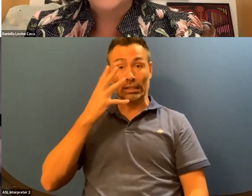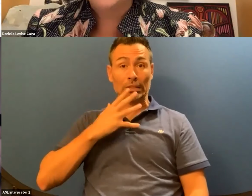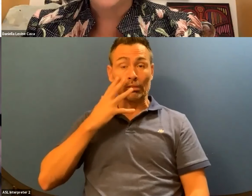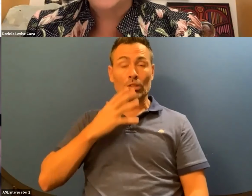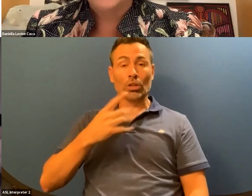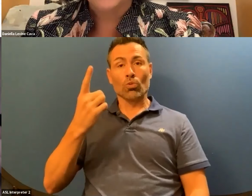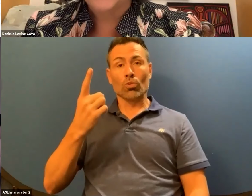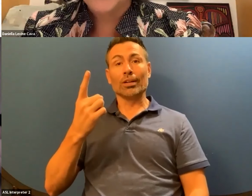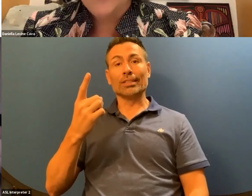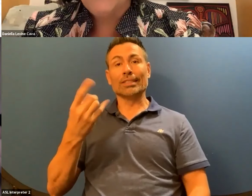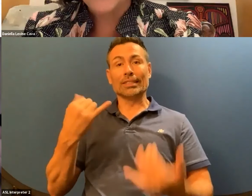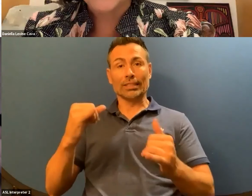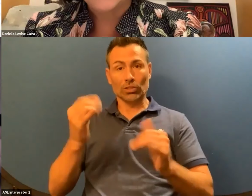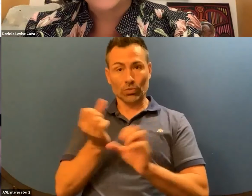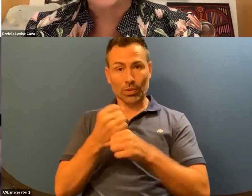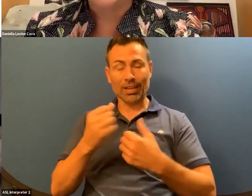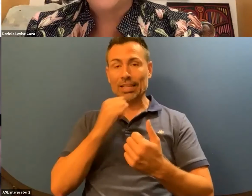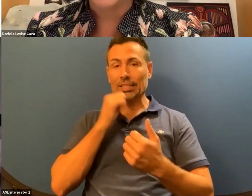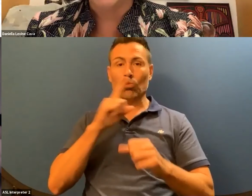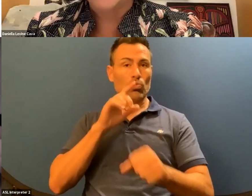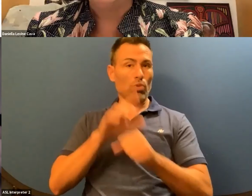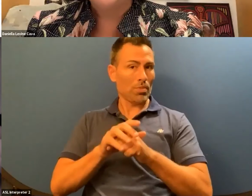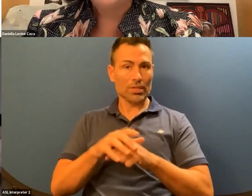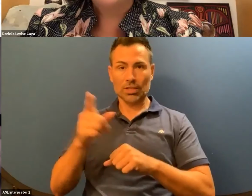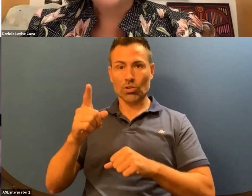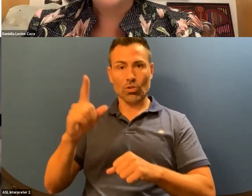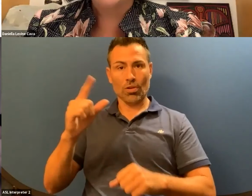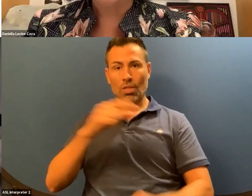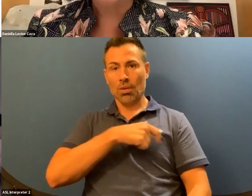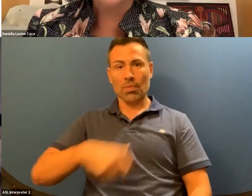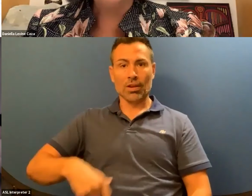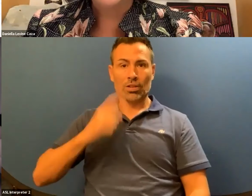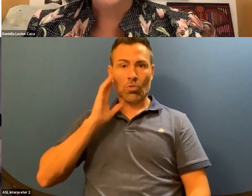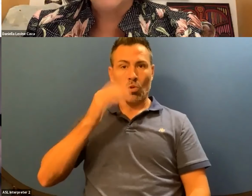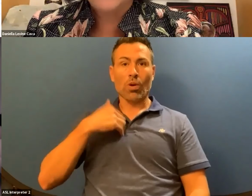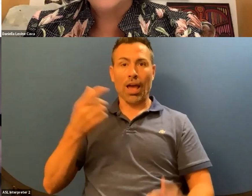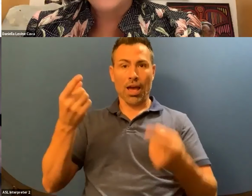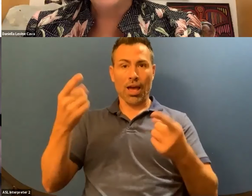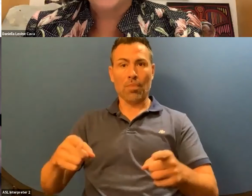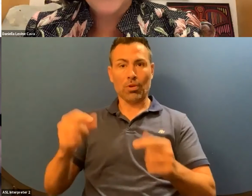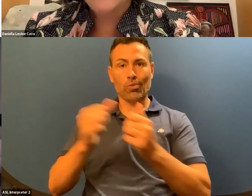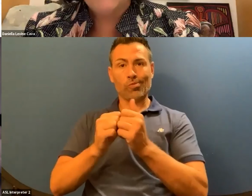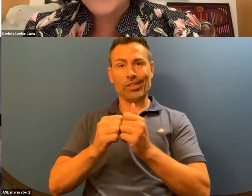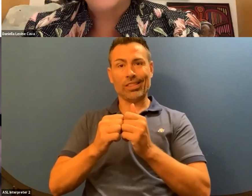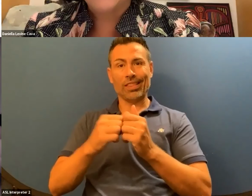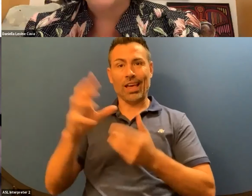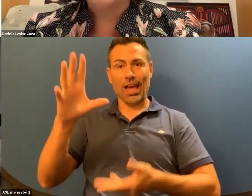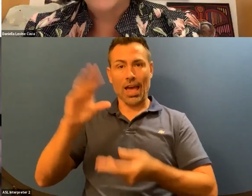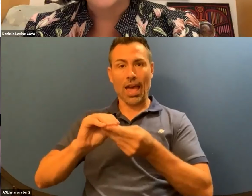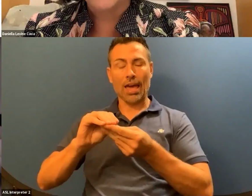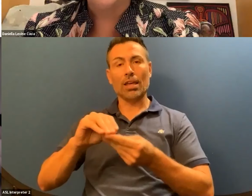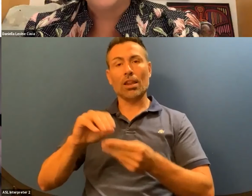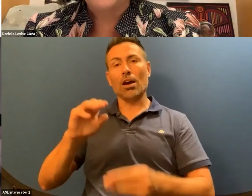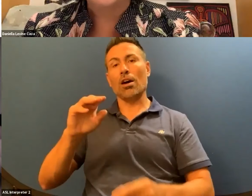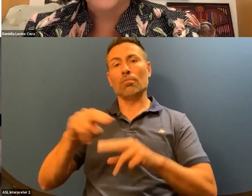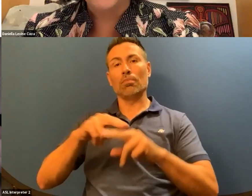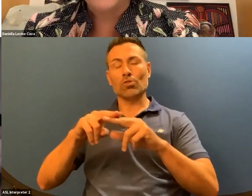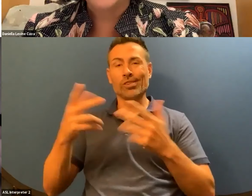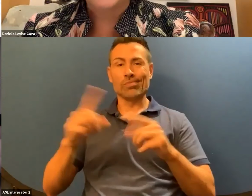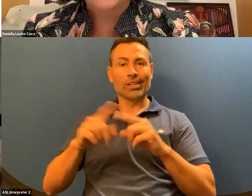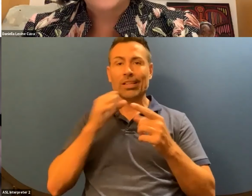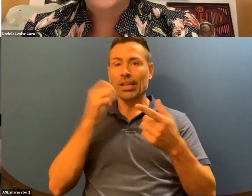mayor said in his reelection would come, which was an extension of Metro Rail. The moving incrementally would have been possible, would have